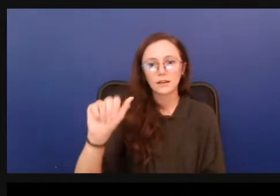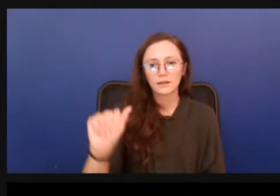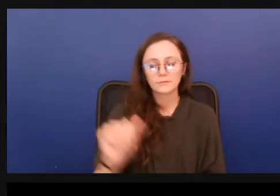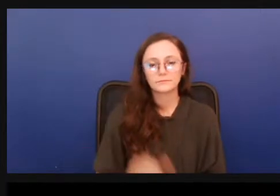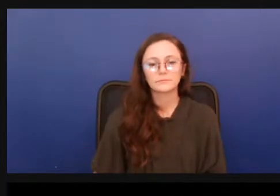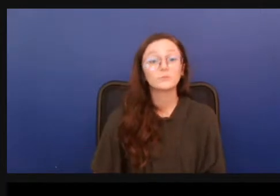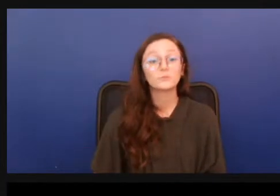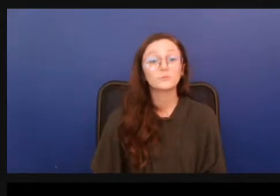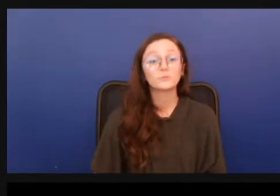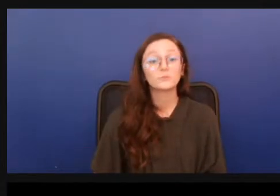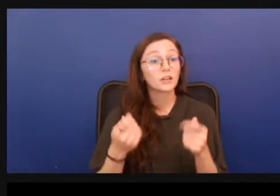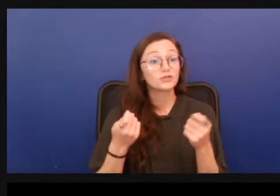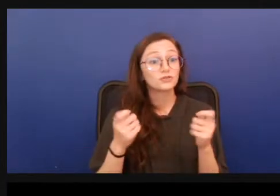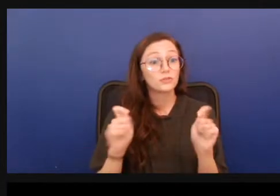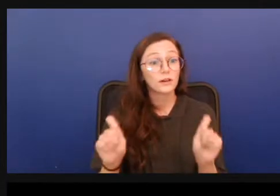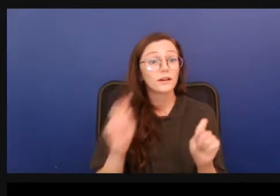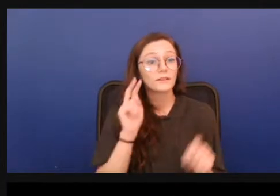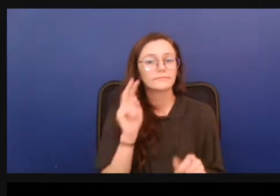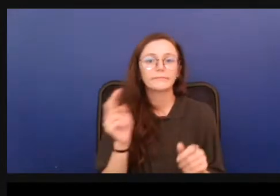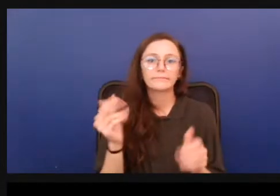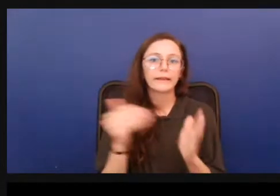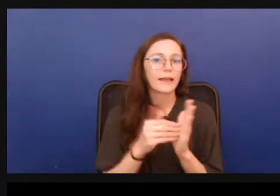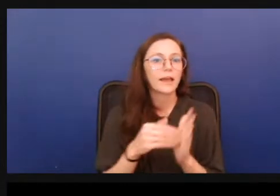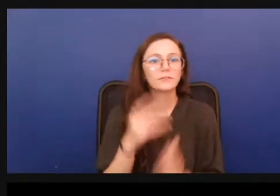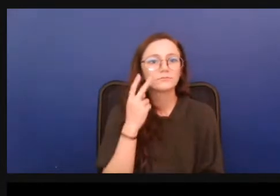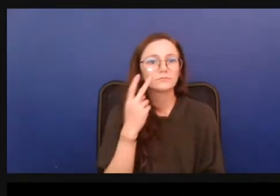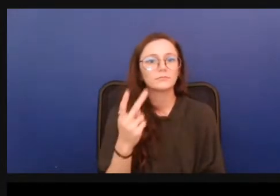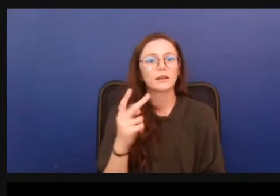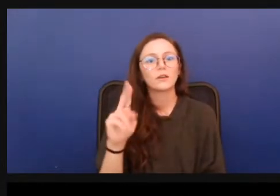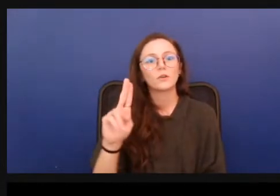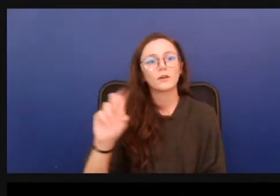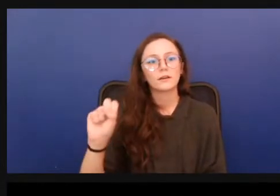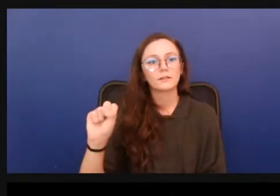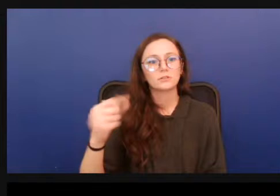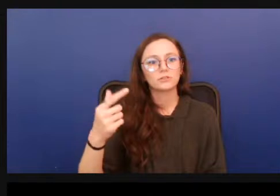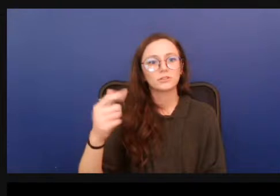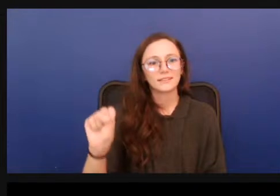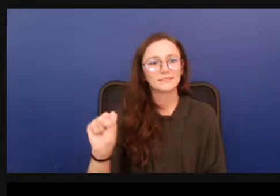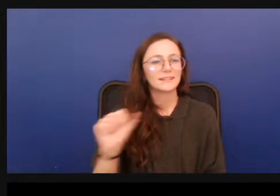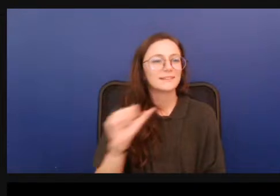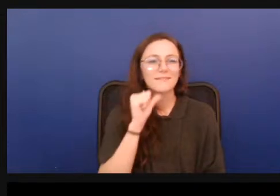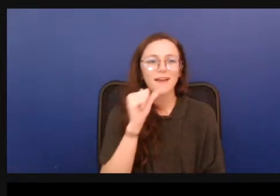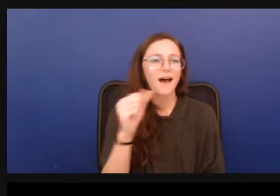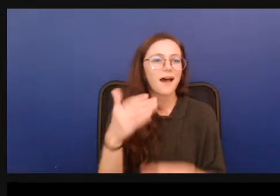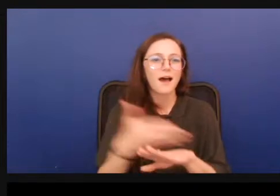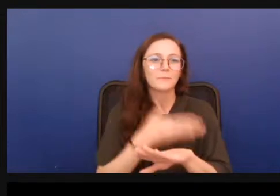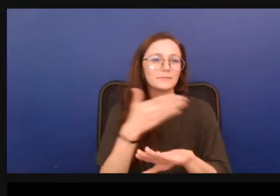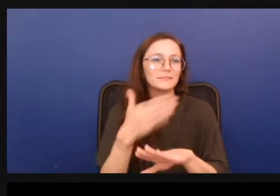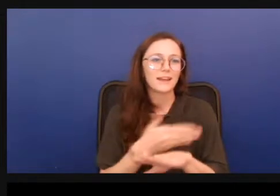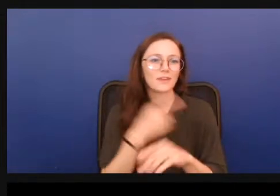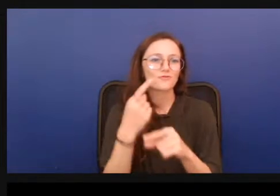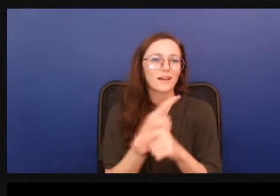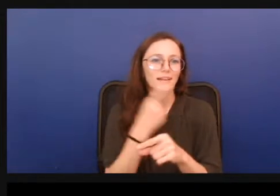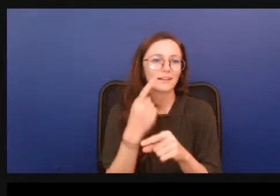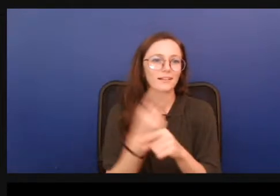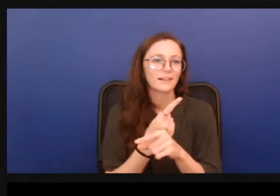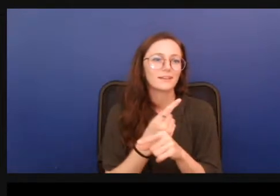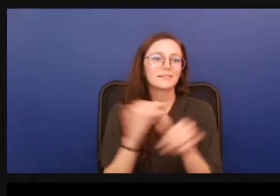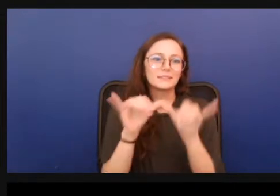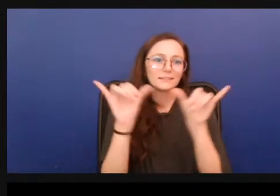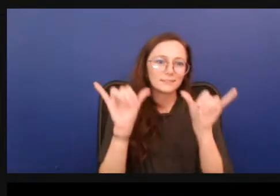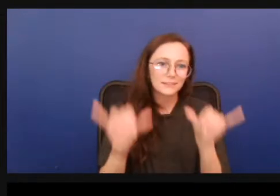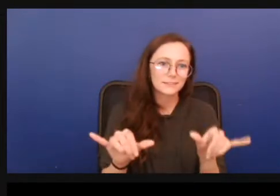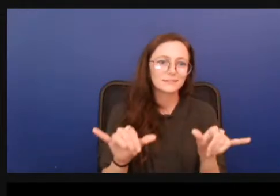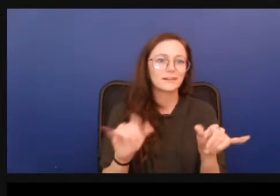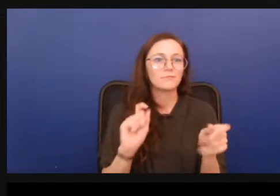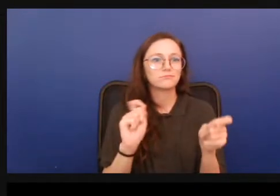data signals updating irregularly because of their system upgrades, moving away from Wikahuna Station, since